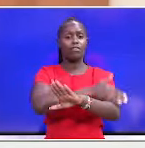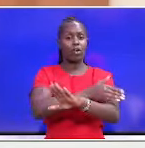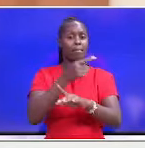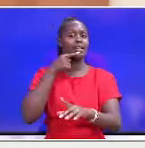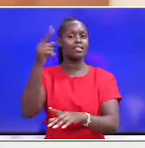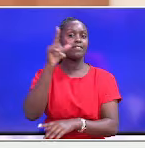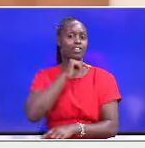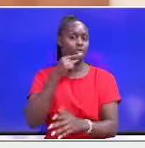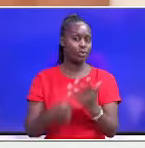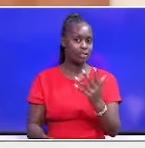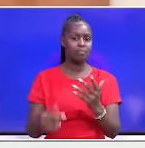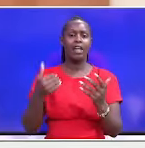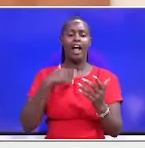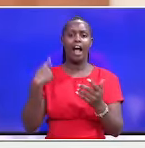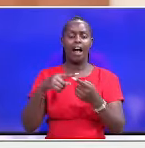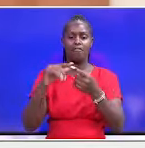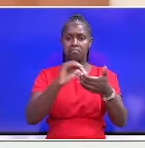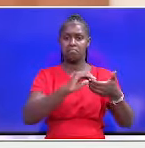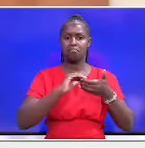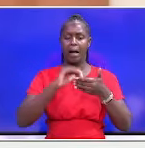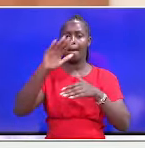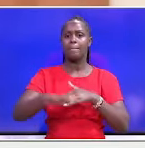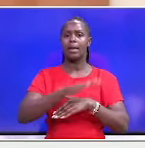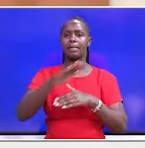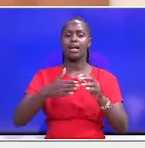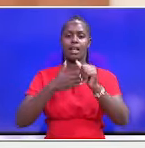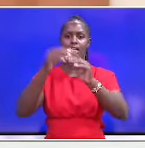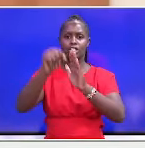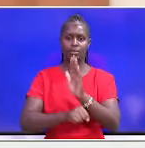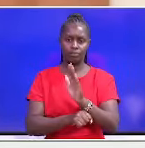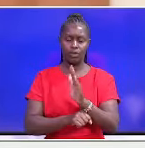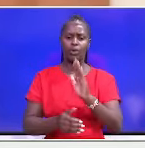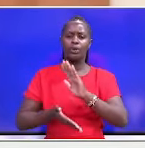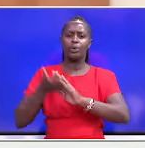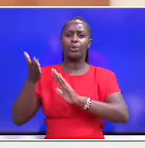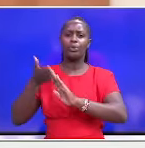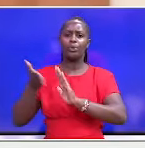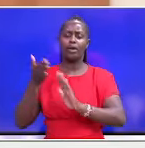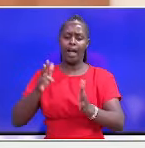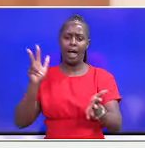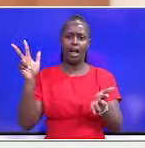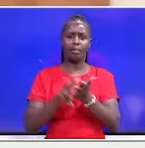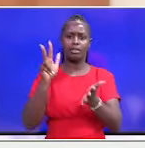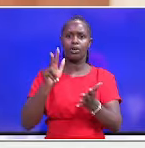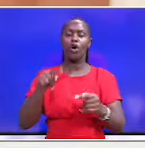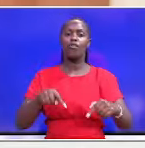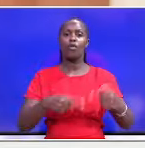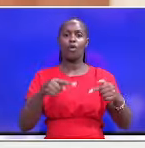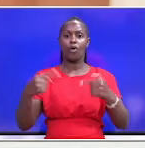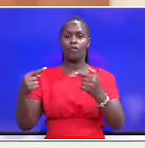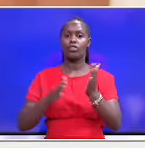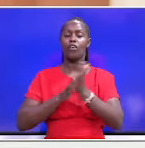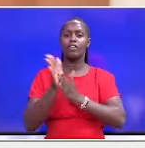have engaged with the parliamentary leadership with a view to expediting the enactment of the Conflict of Interest Bill